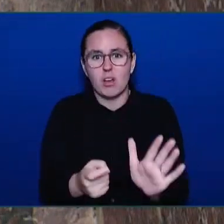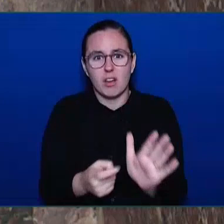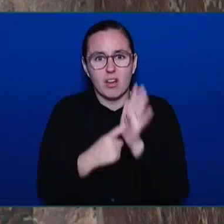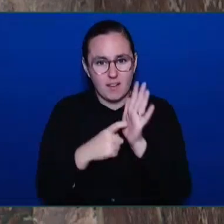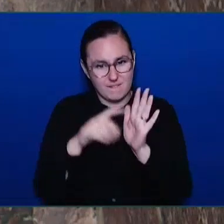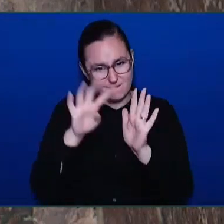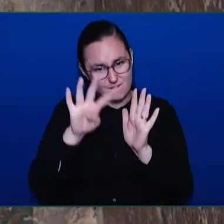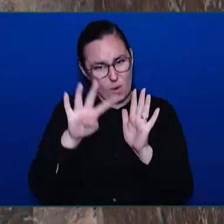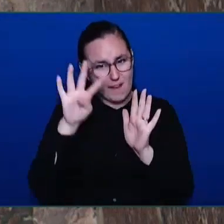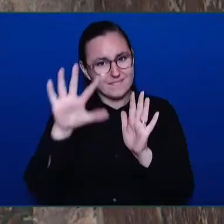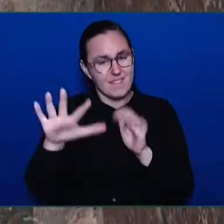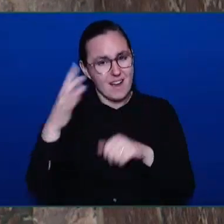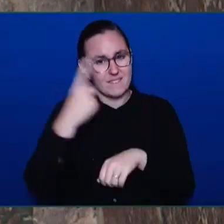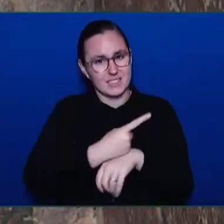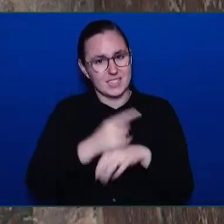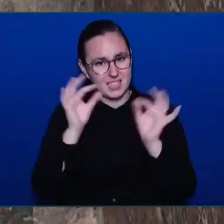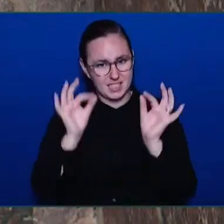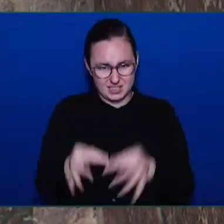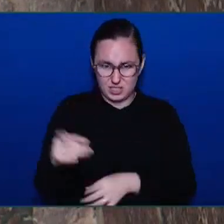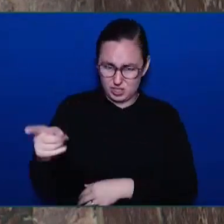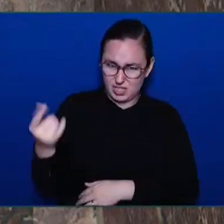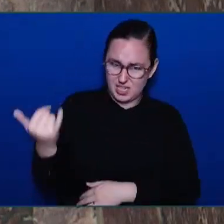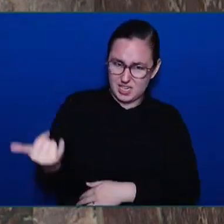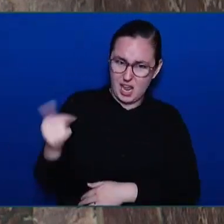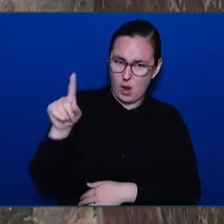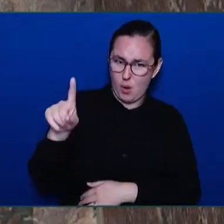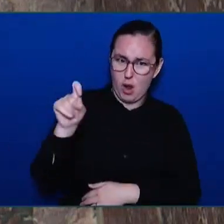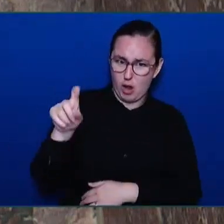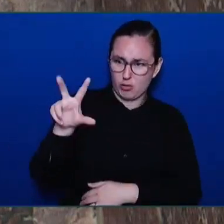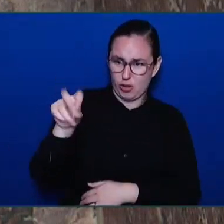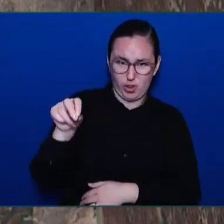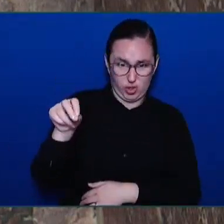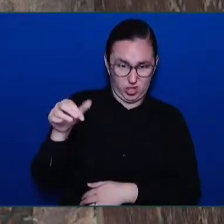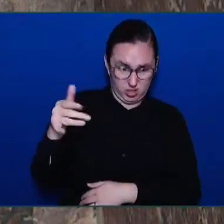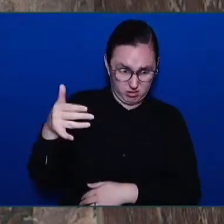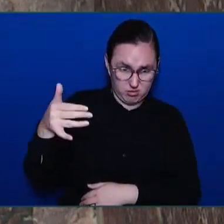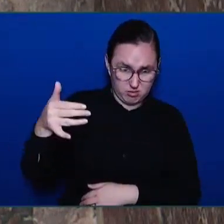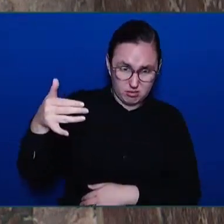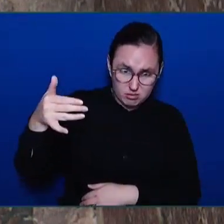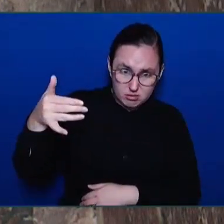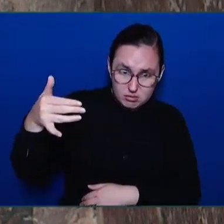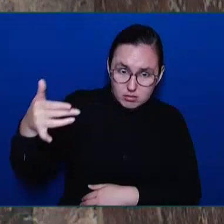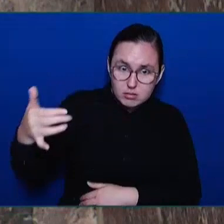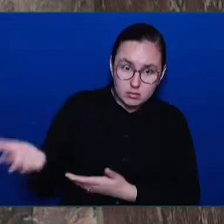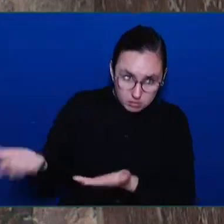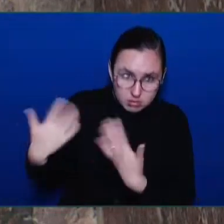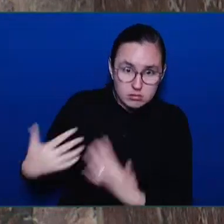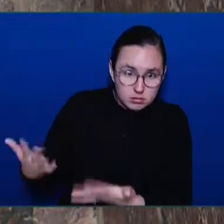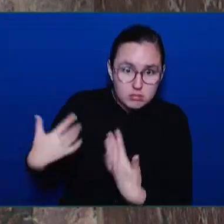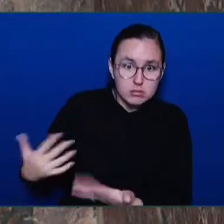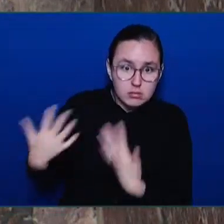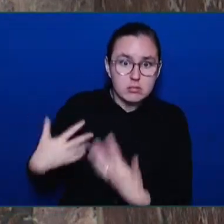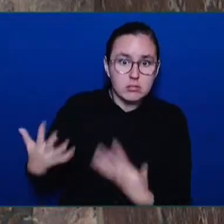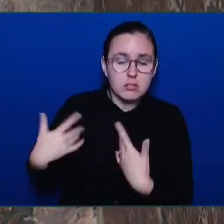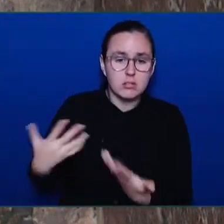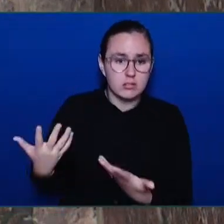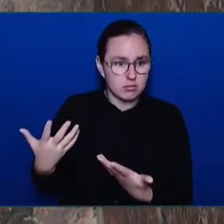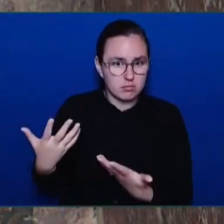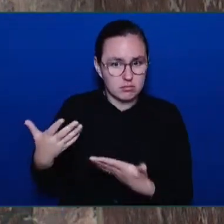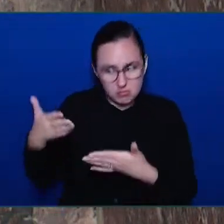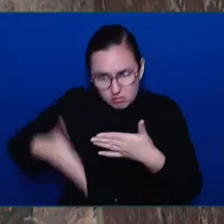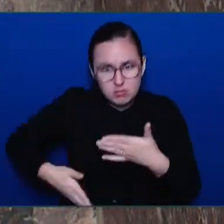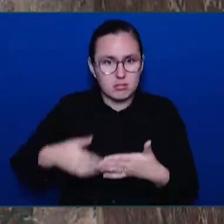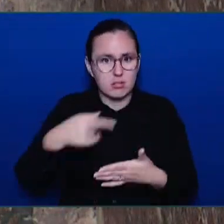Cedar LNG, 130 days and counting for Tilbury LNG project. It seems that this Premier